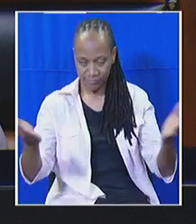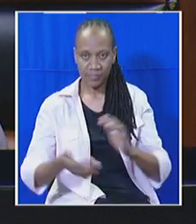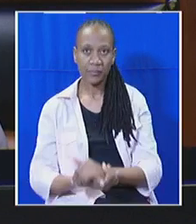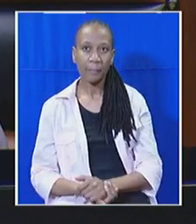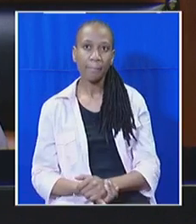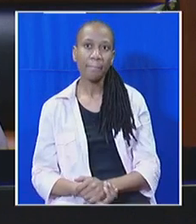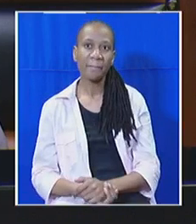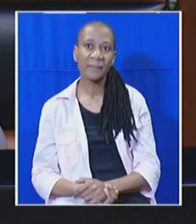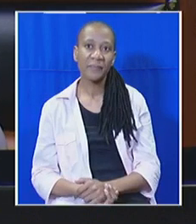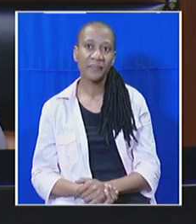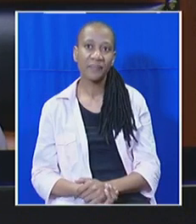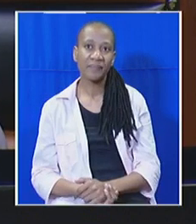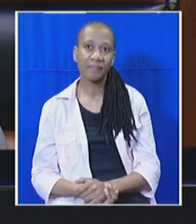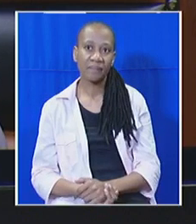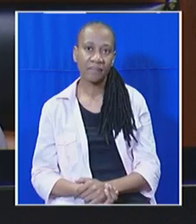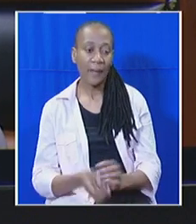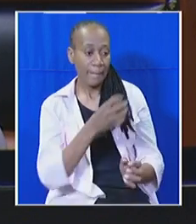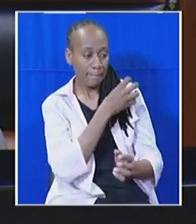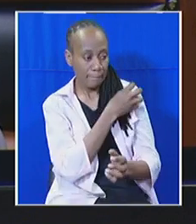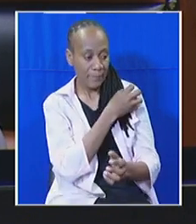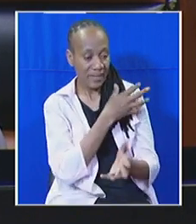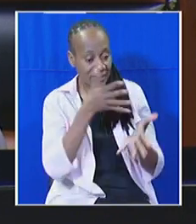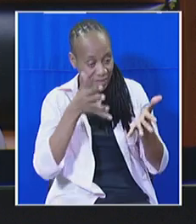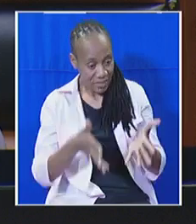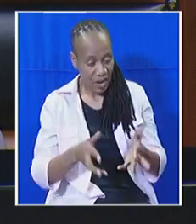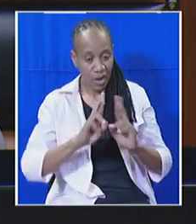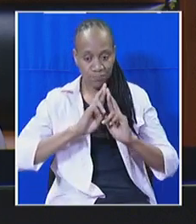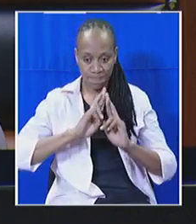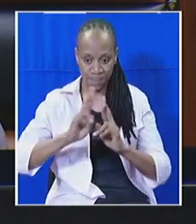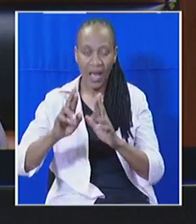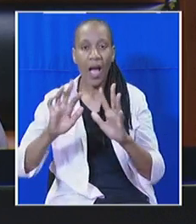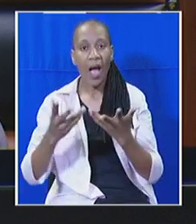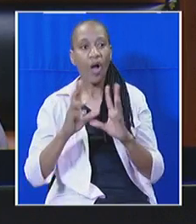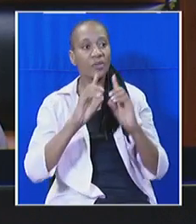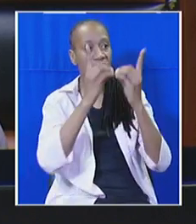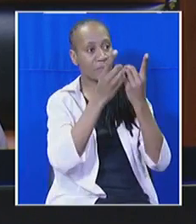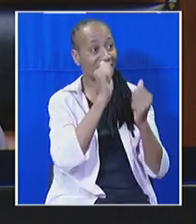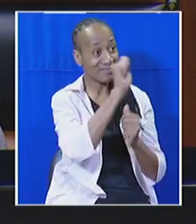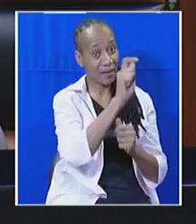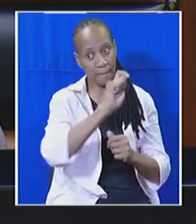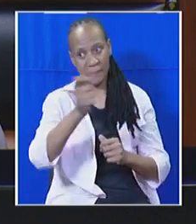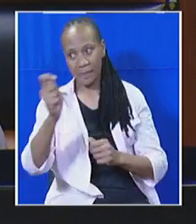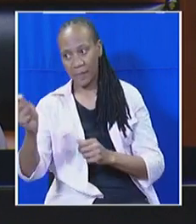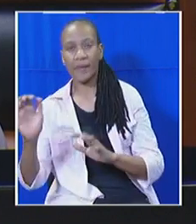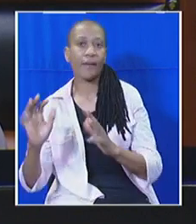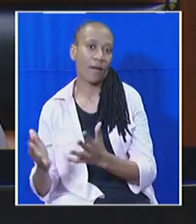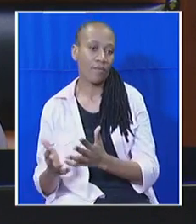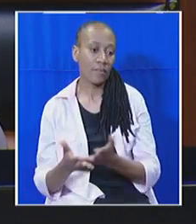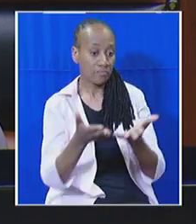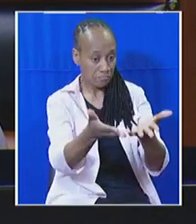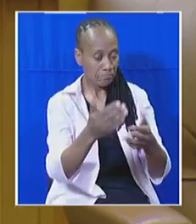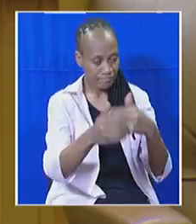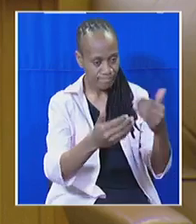the honorable minister is answering on how the department pays. Honorable minister,